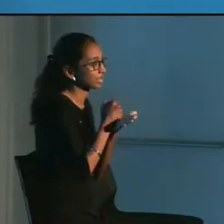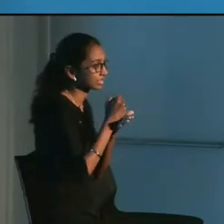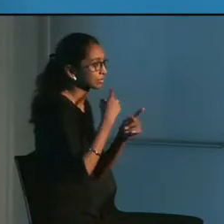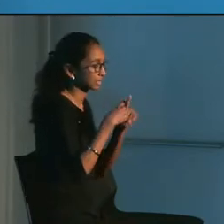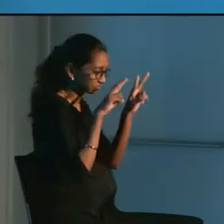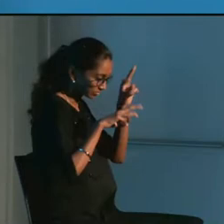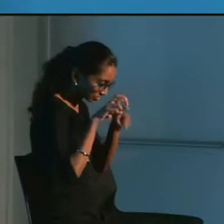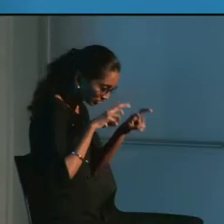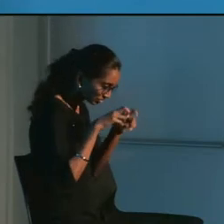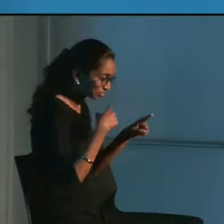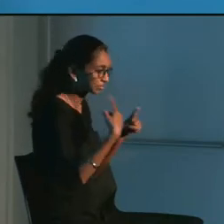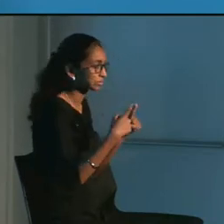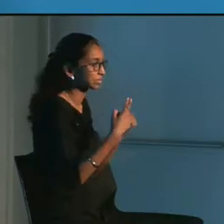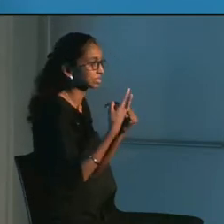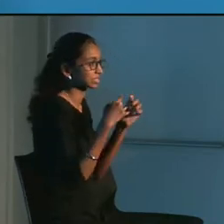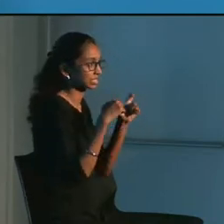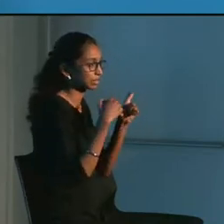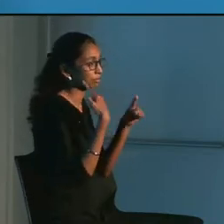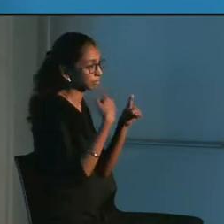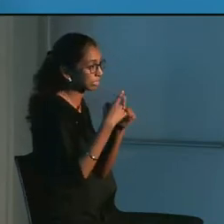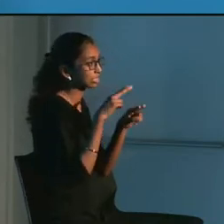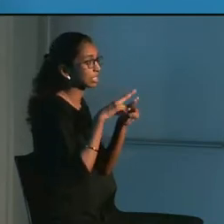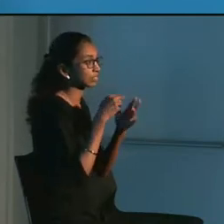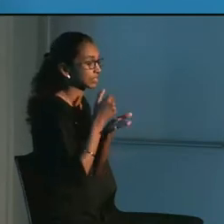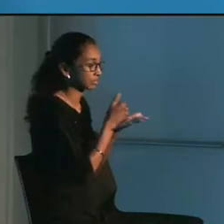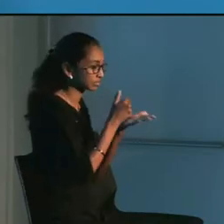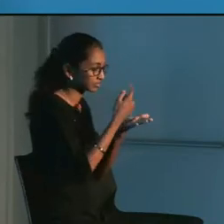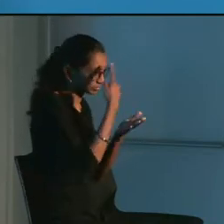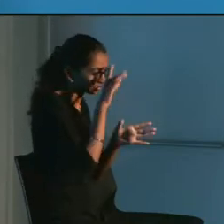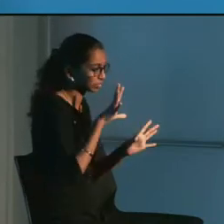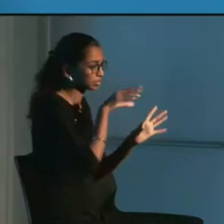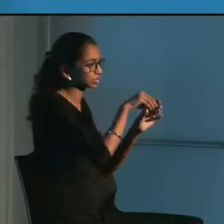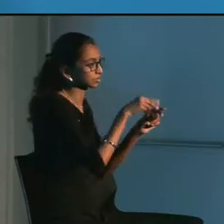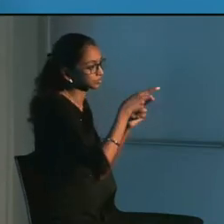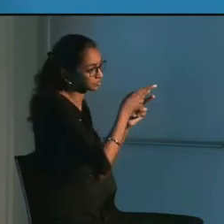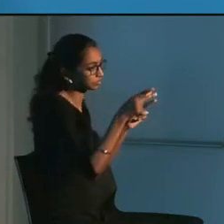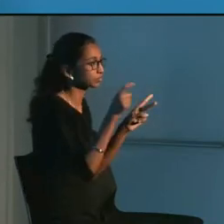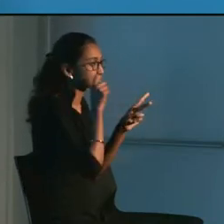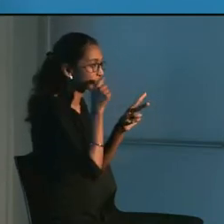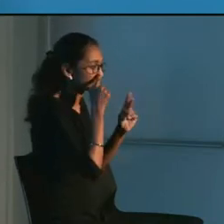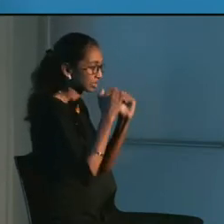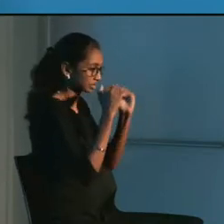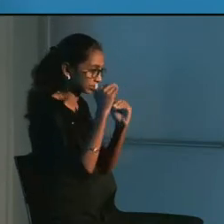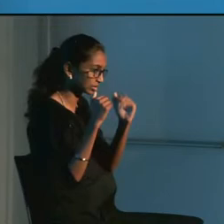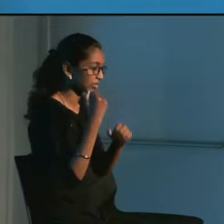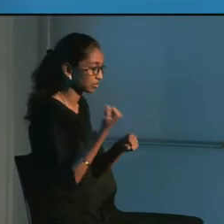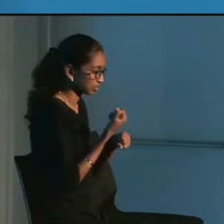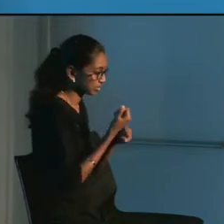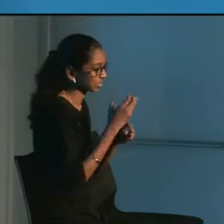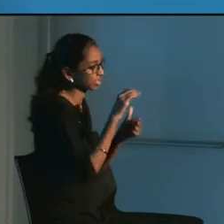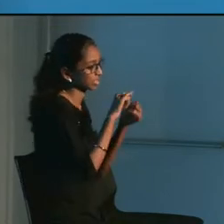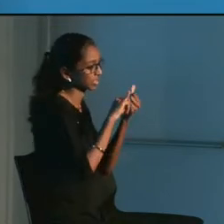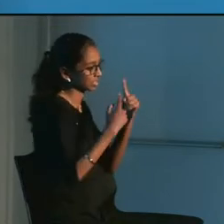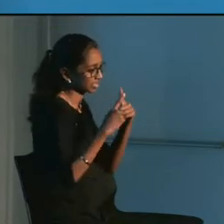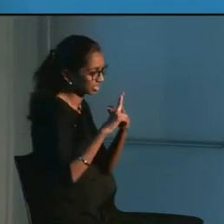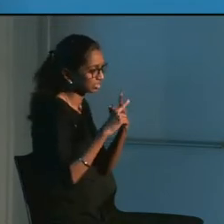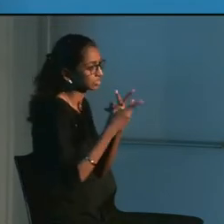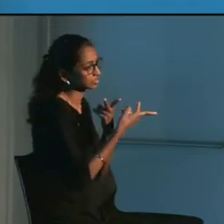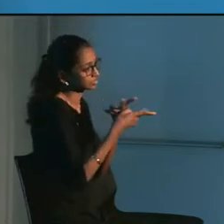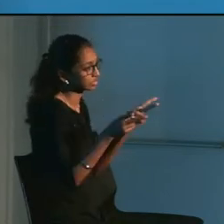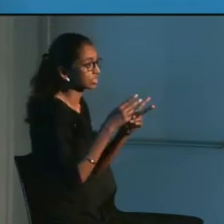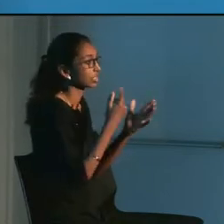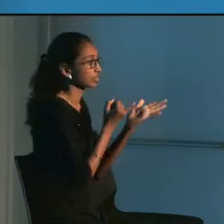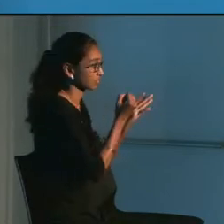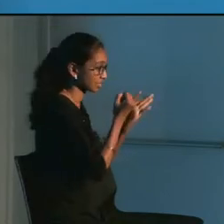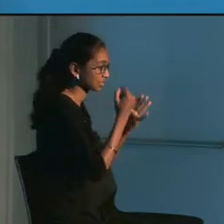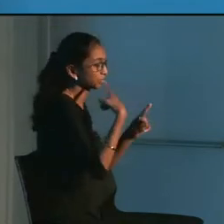researcher, curator, and facilitator, drawing from intersections of gender, labor, caste, both in rural and